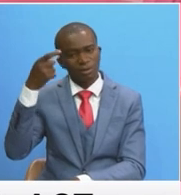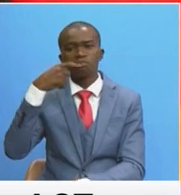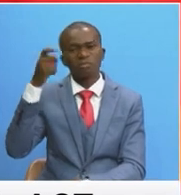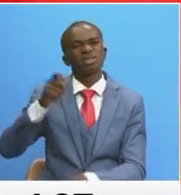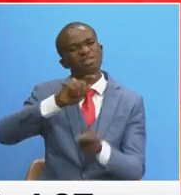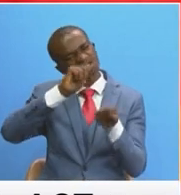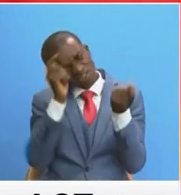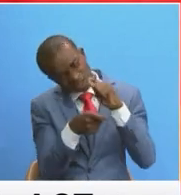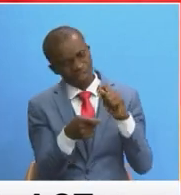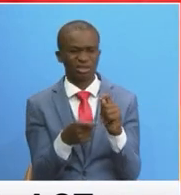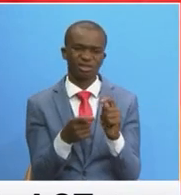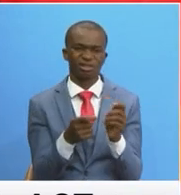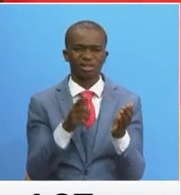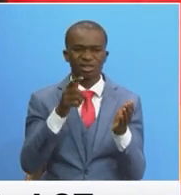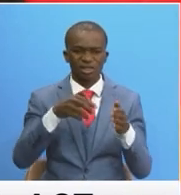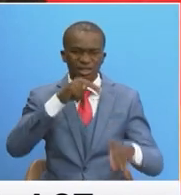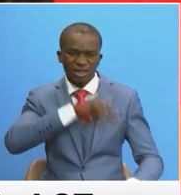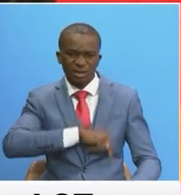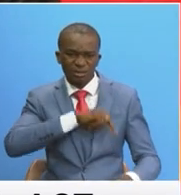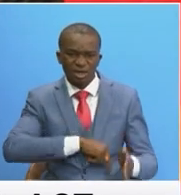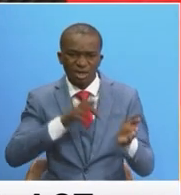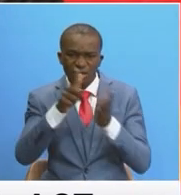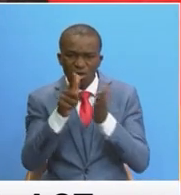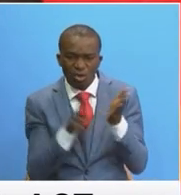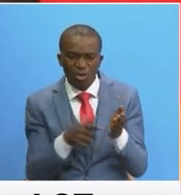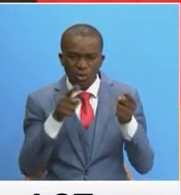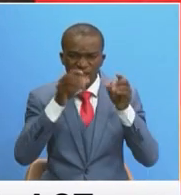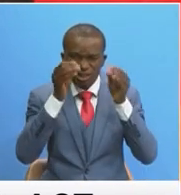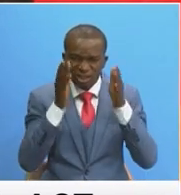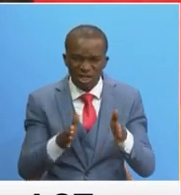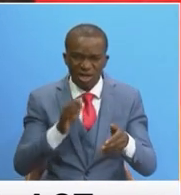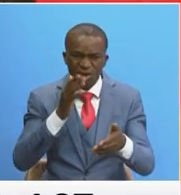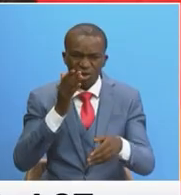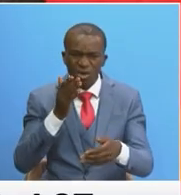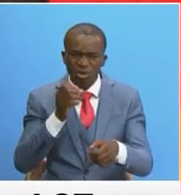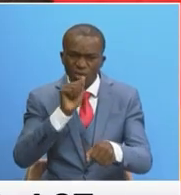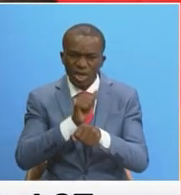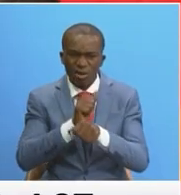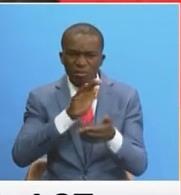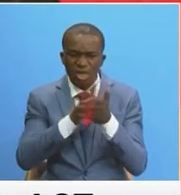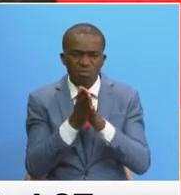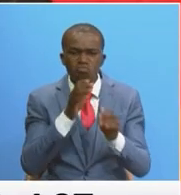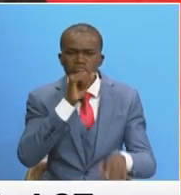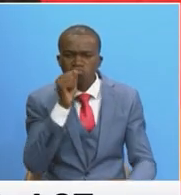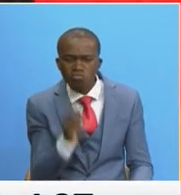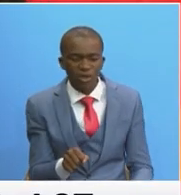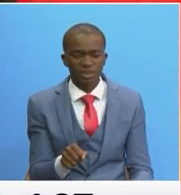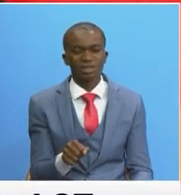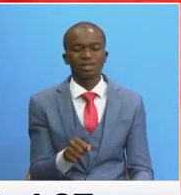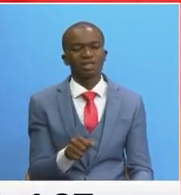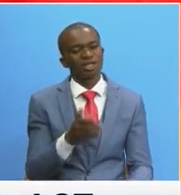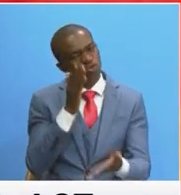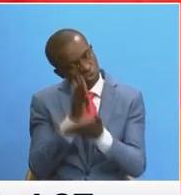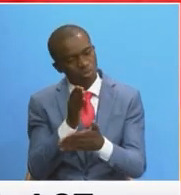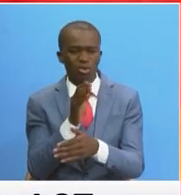contributors when they retire. Speaking during the commemoration of International Teachers' Day, ZANU's national leader John Mwape